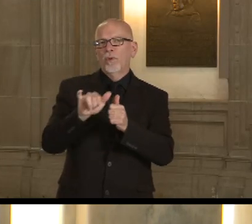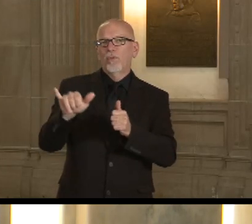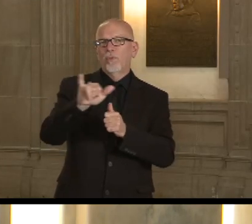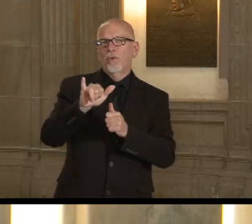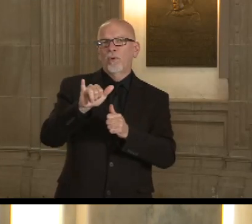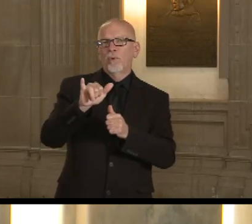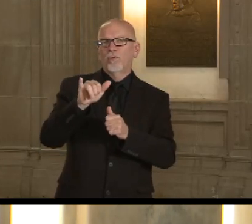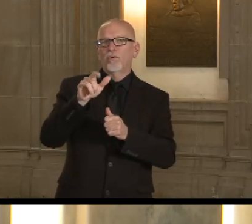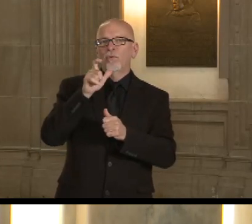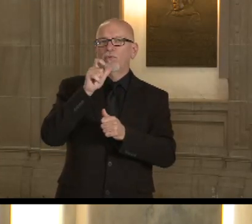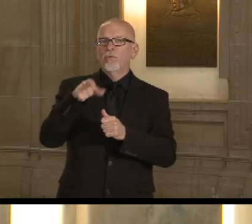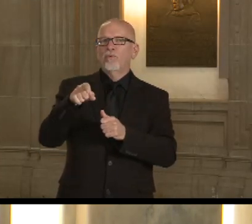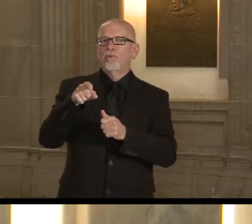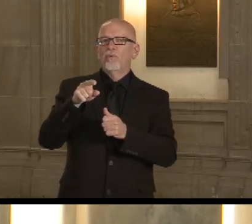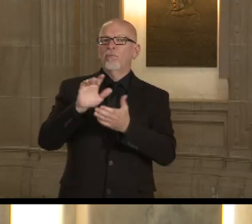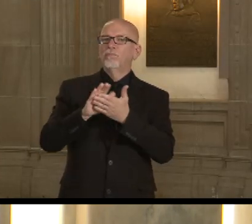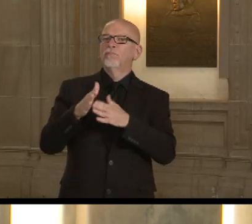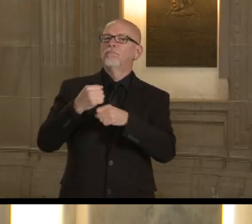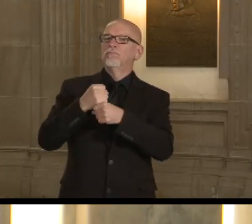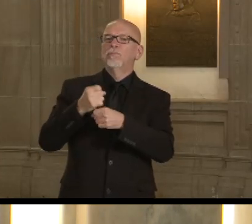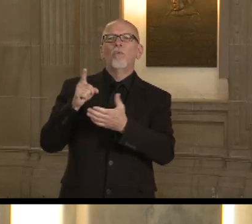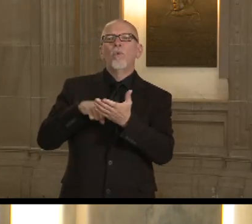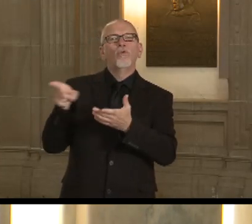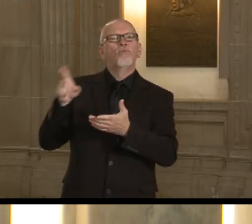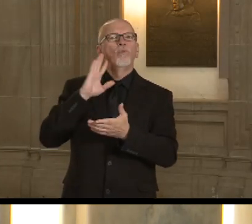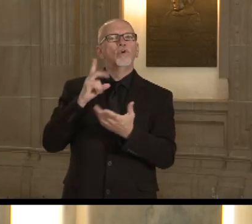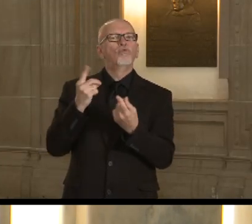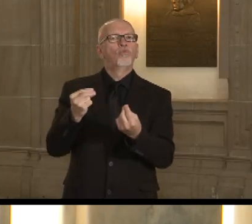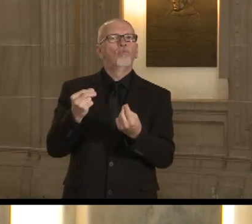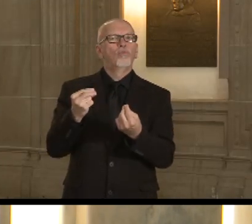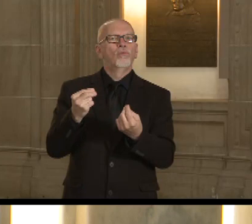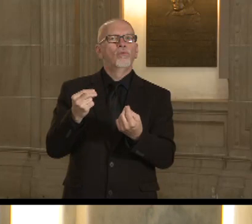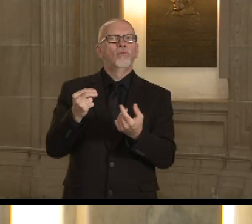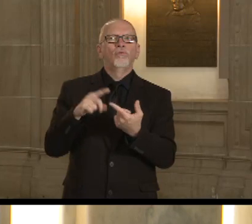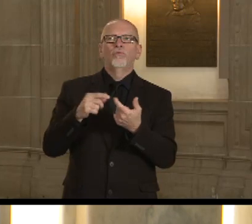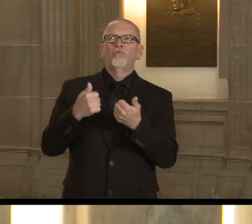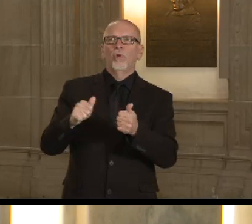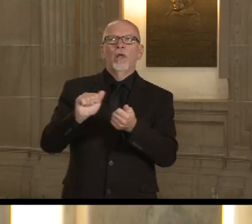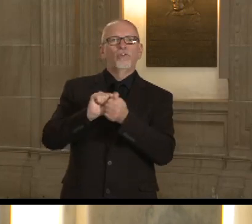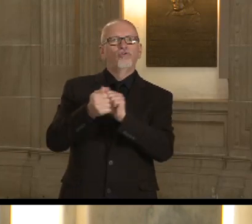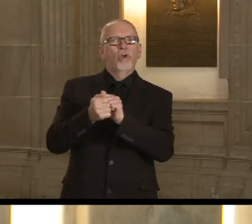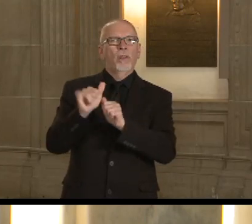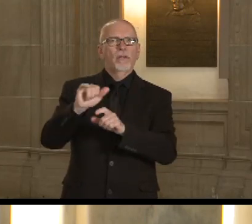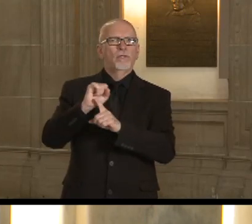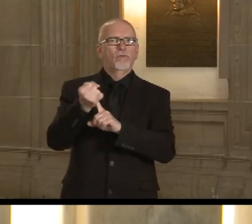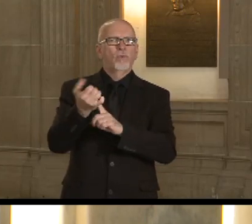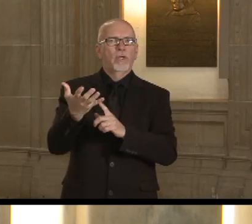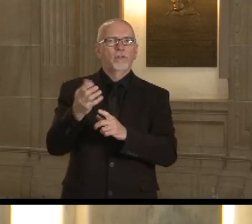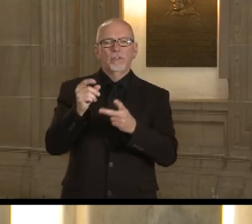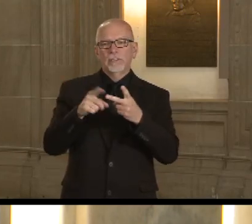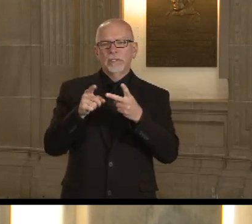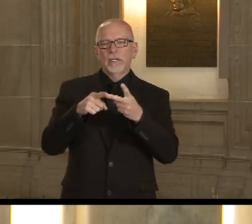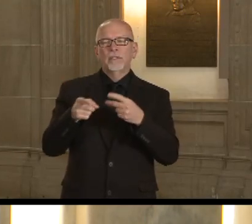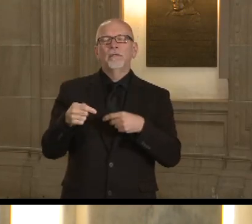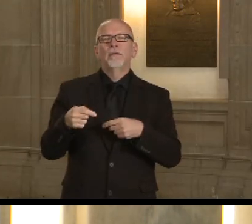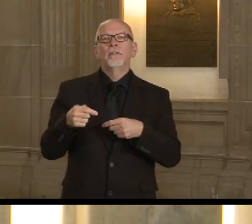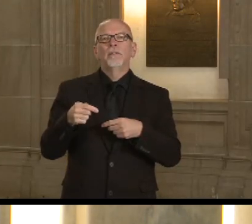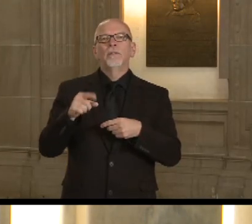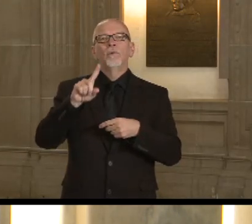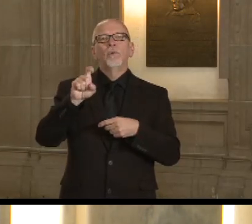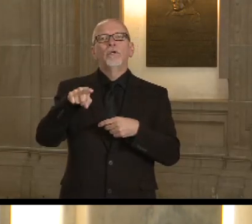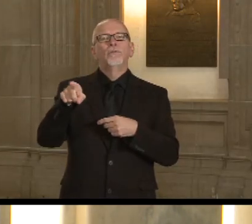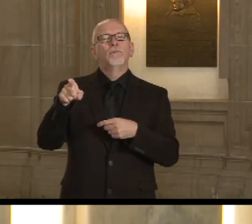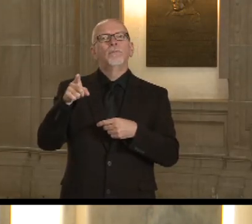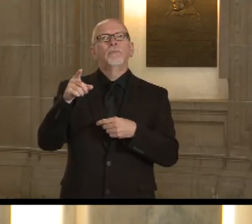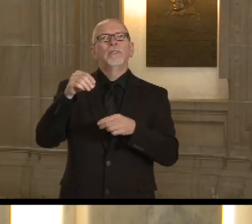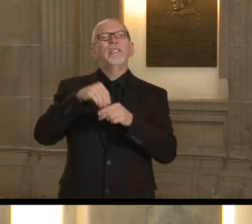feel injustice. So what is something you will do to try to change the situation? And the second question is,